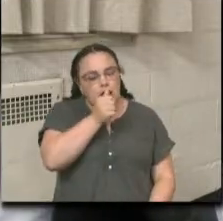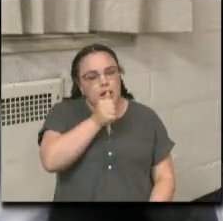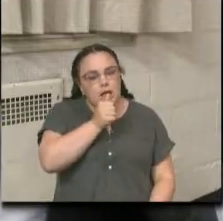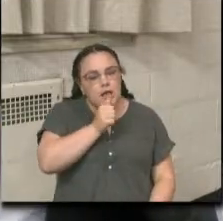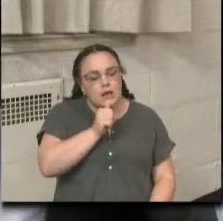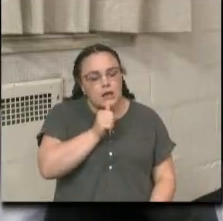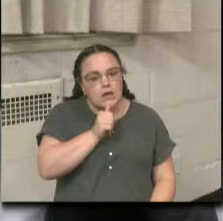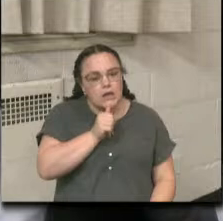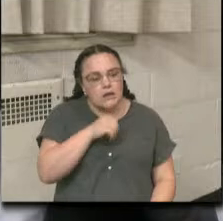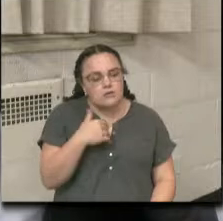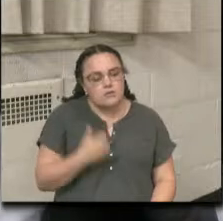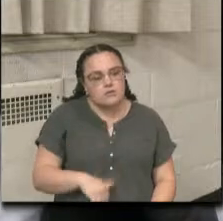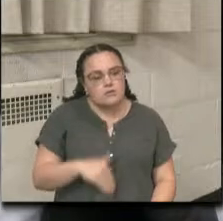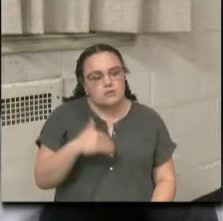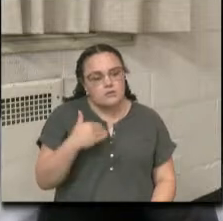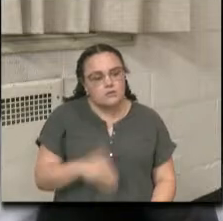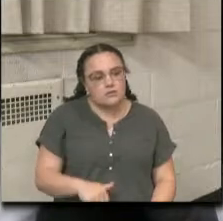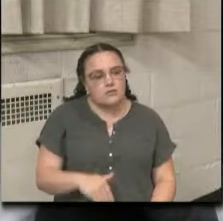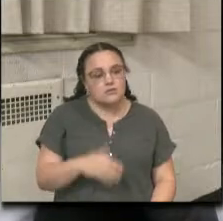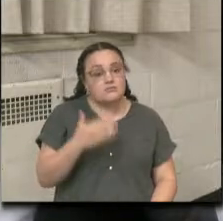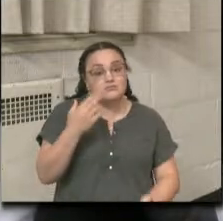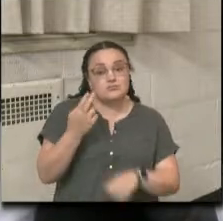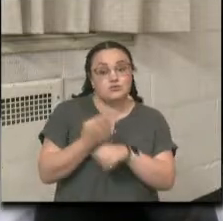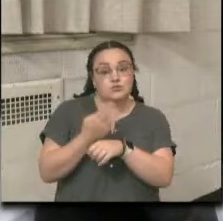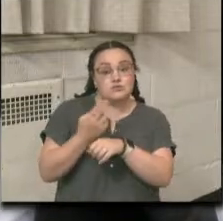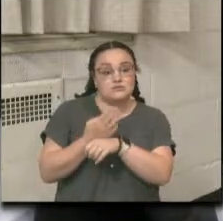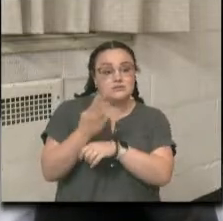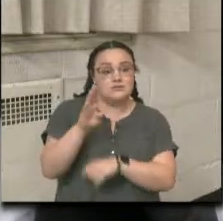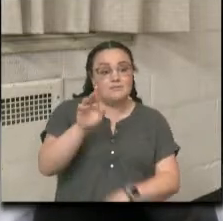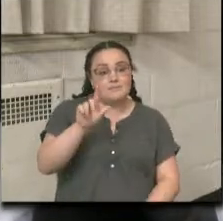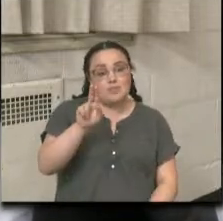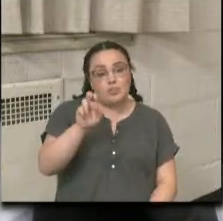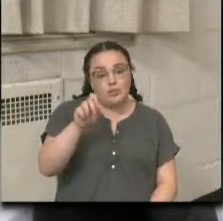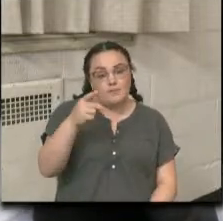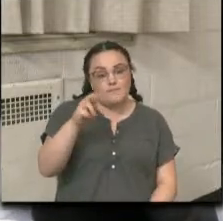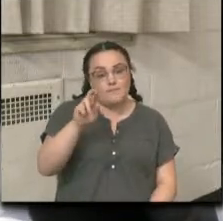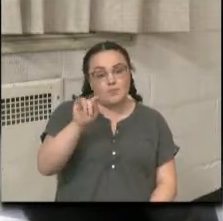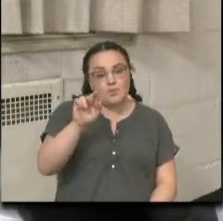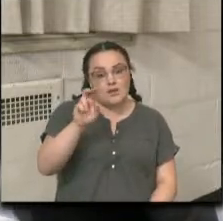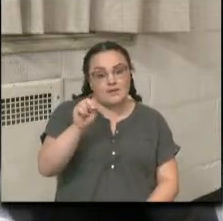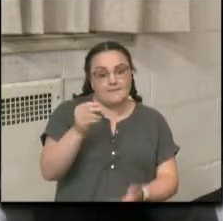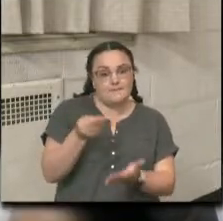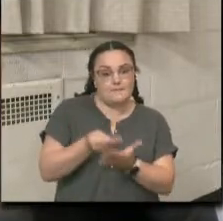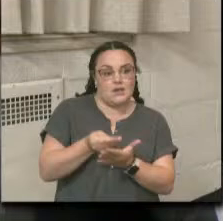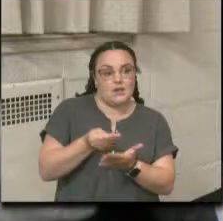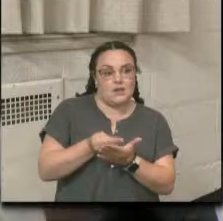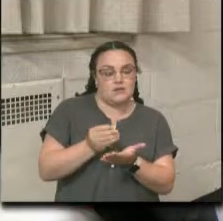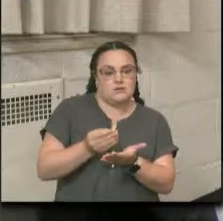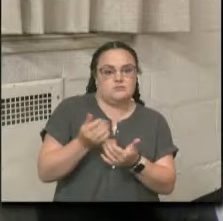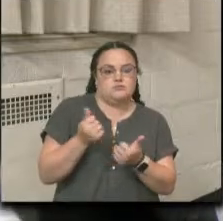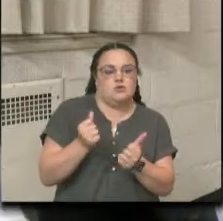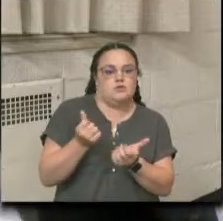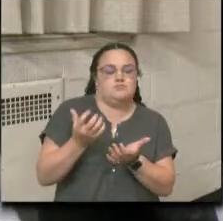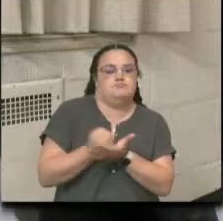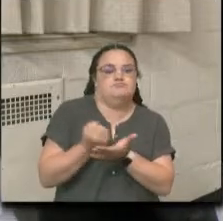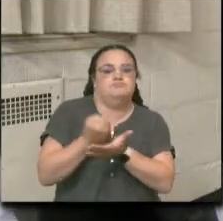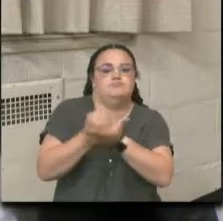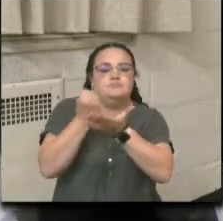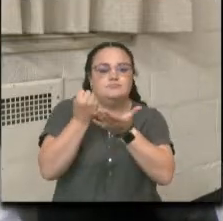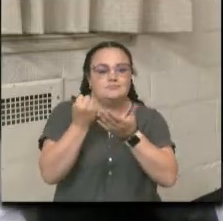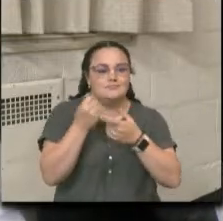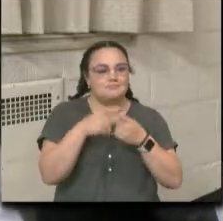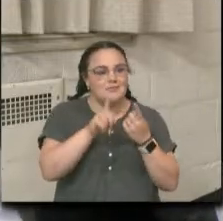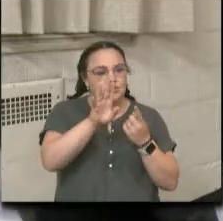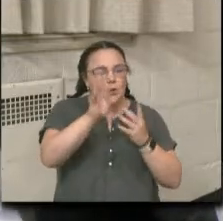with the use of the Blueprint funding and just your innovation, we've been able to come